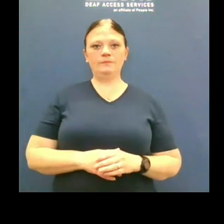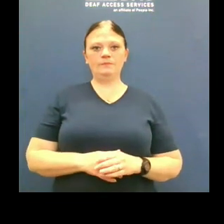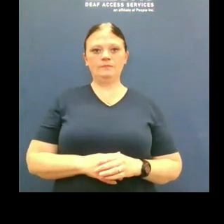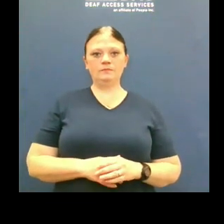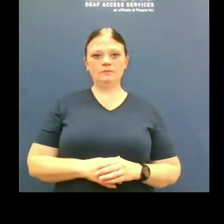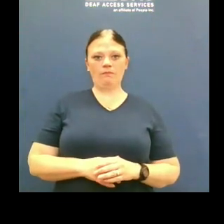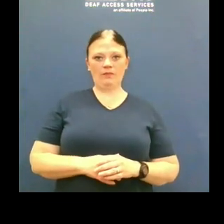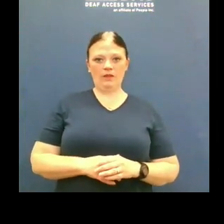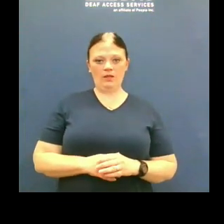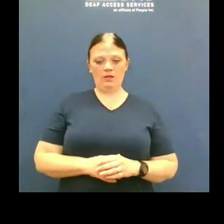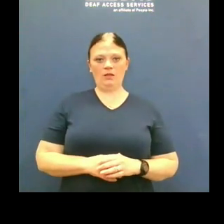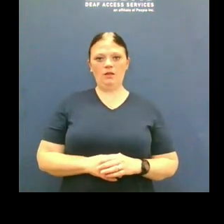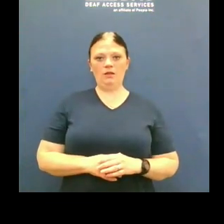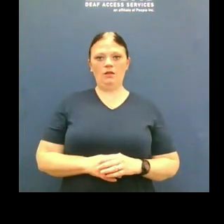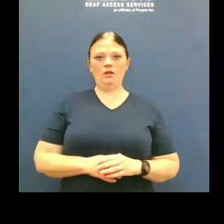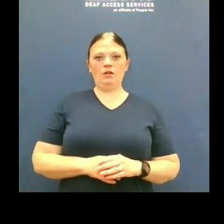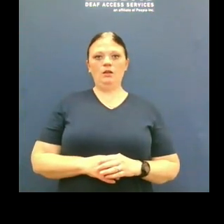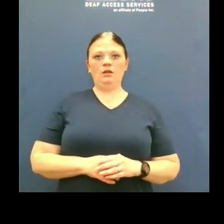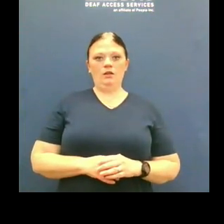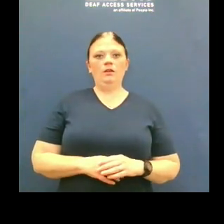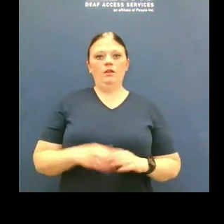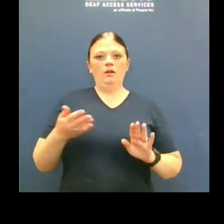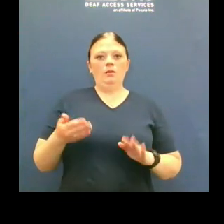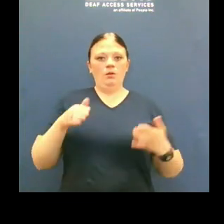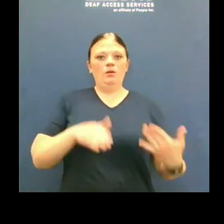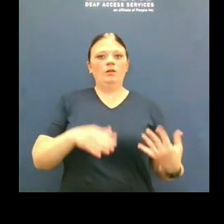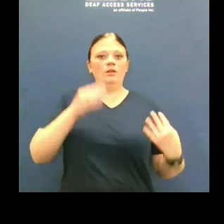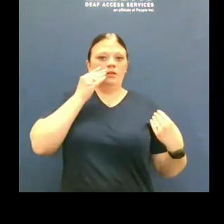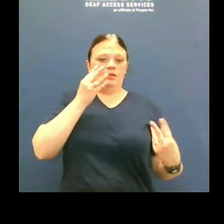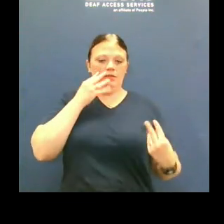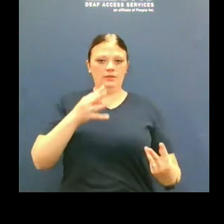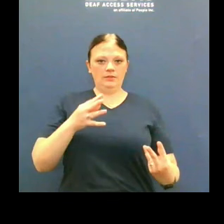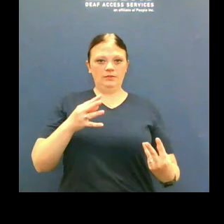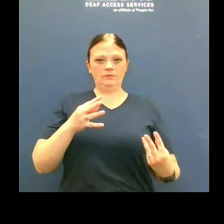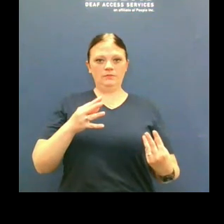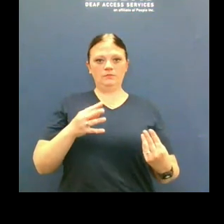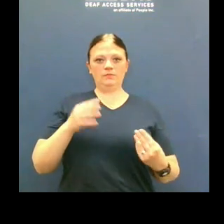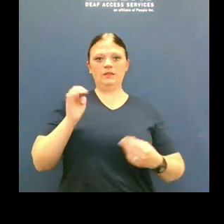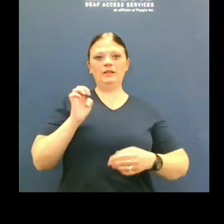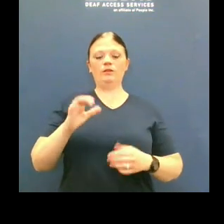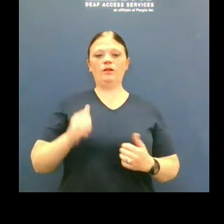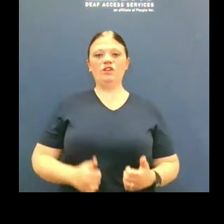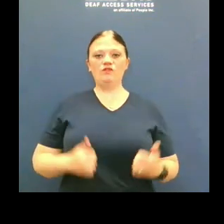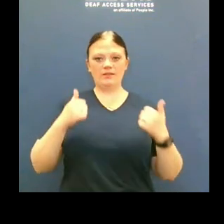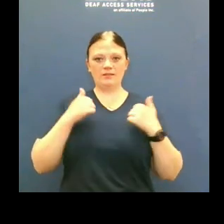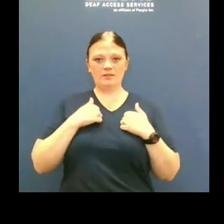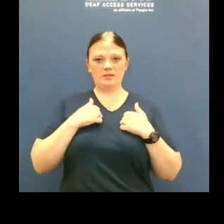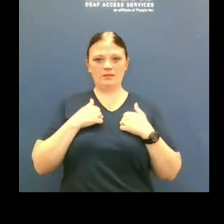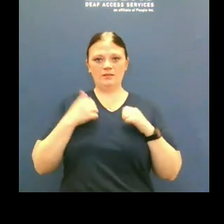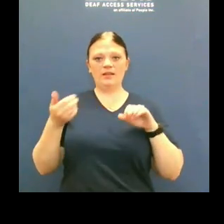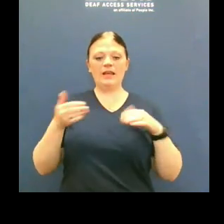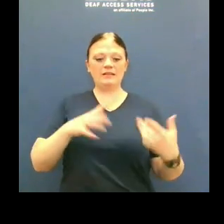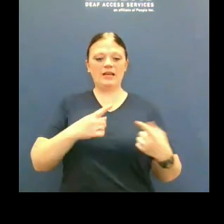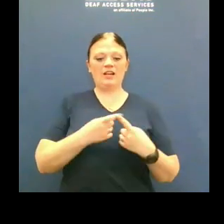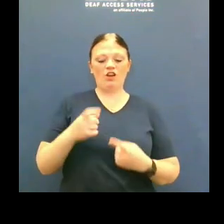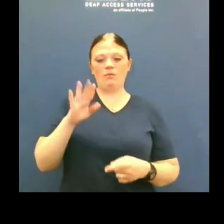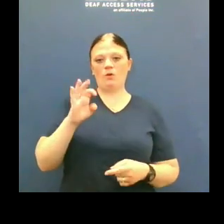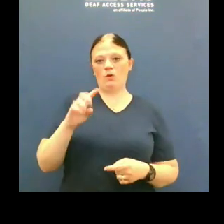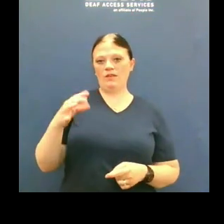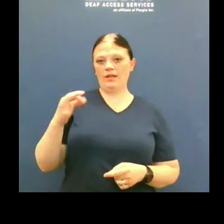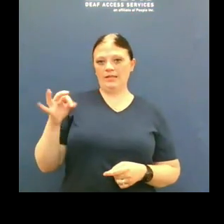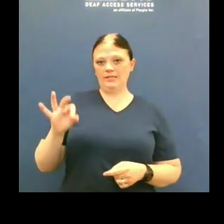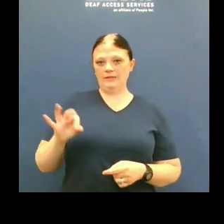So these are looking at our mortality data among Erie County residents who had died of